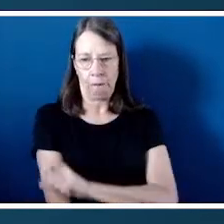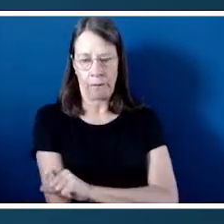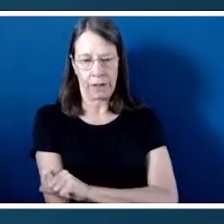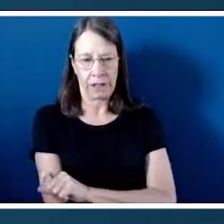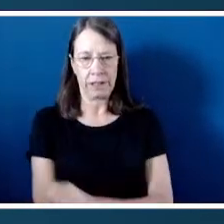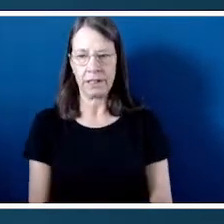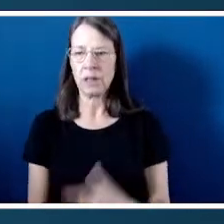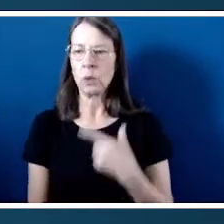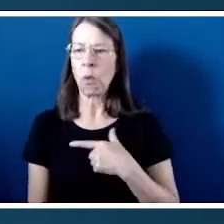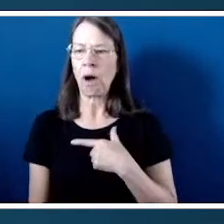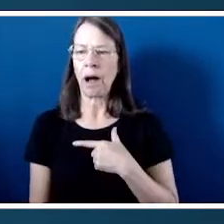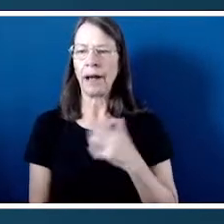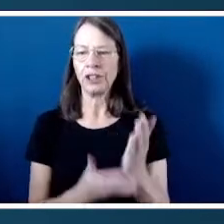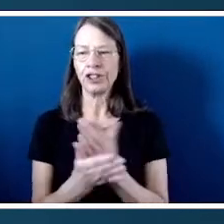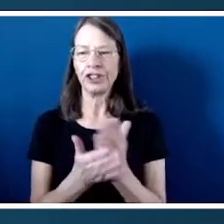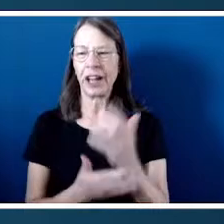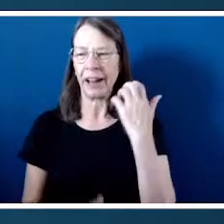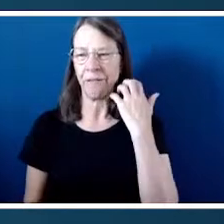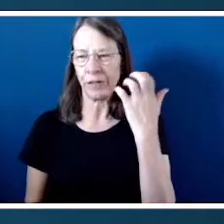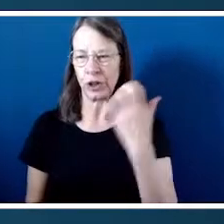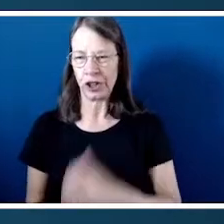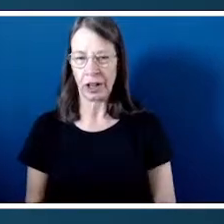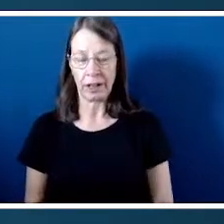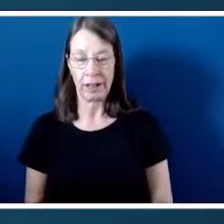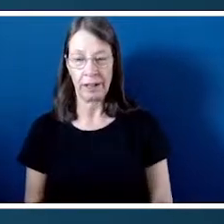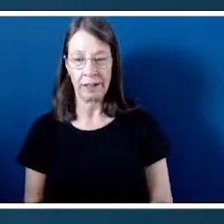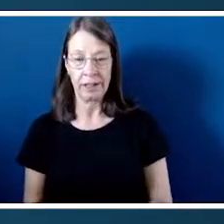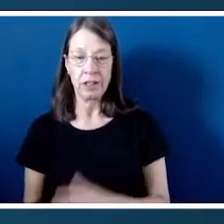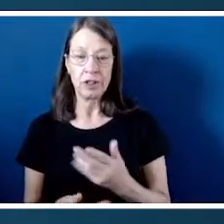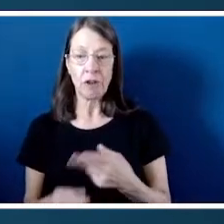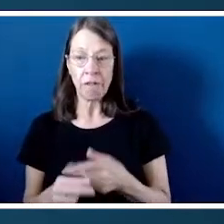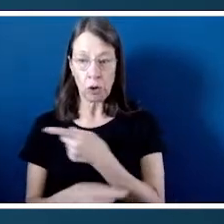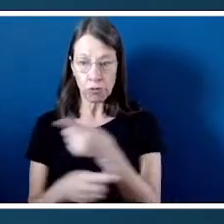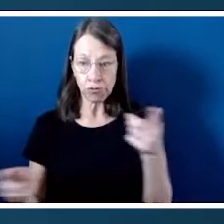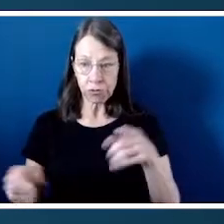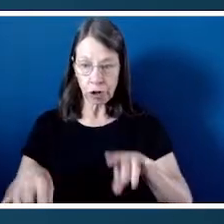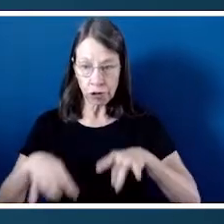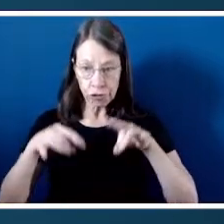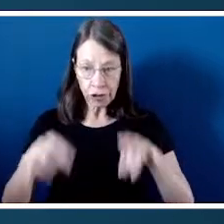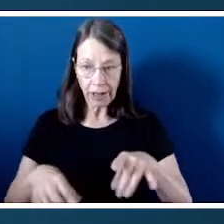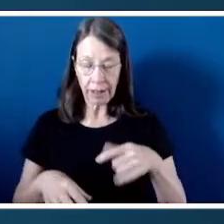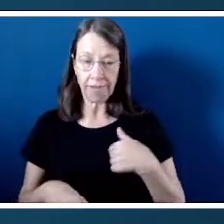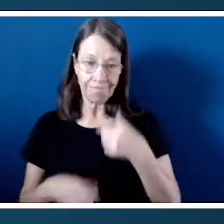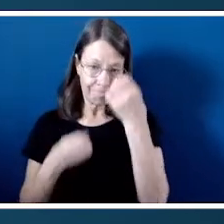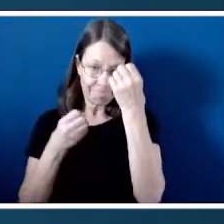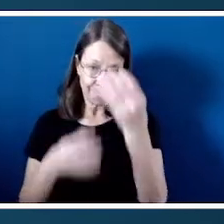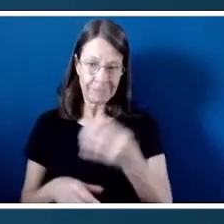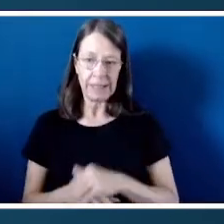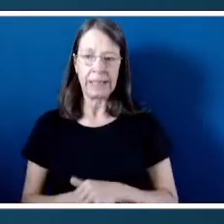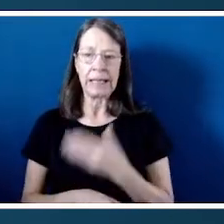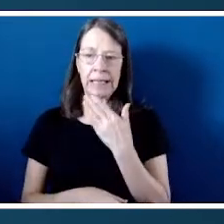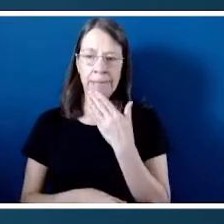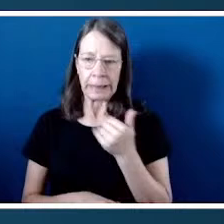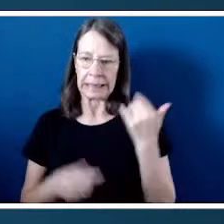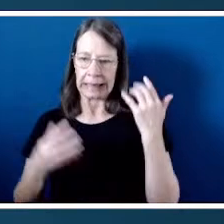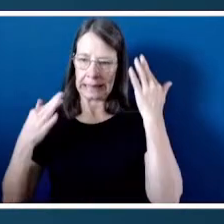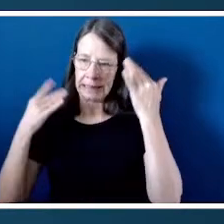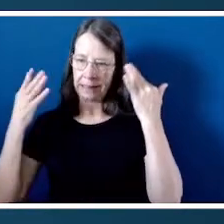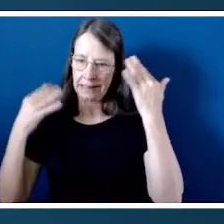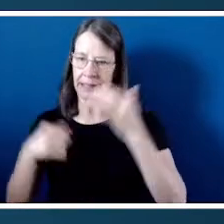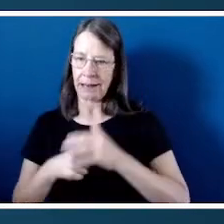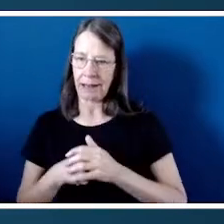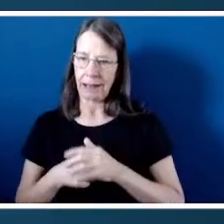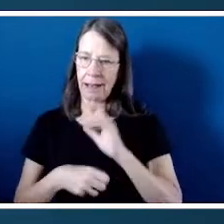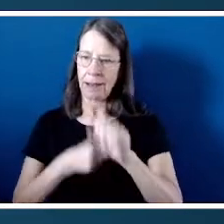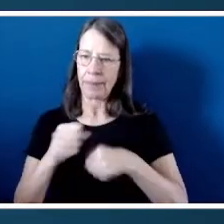futures, my message to Australia is to purposefully consider becoming part of a fully integrated